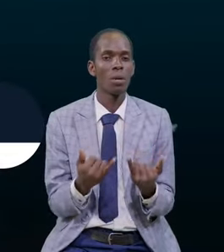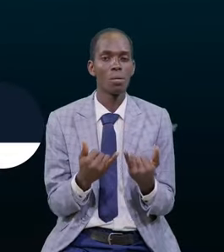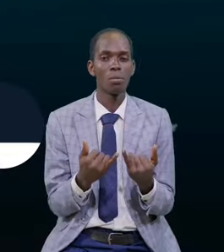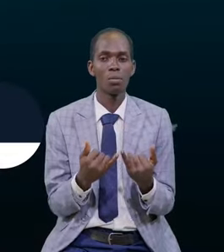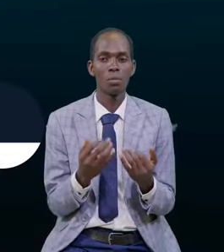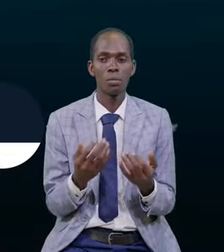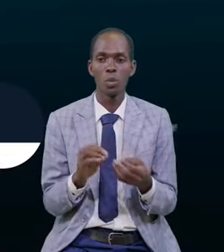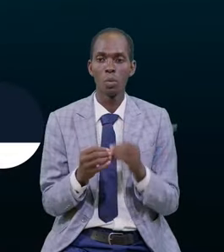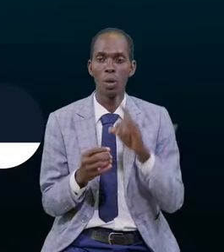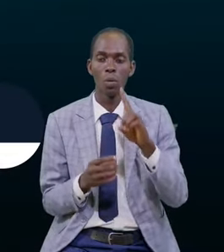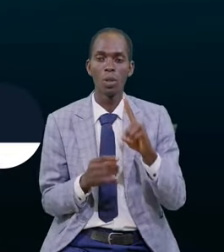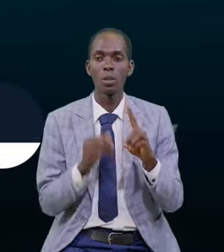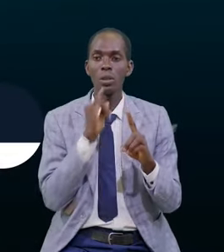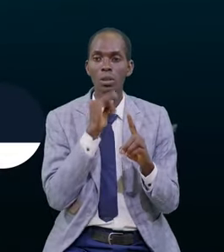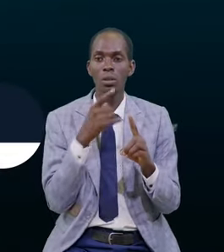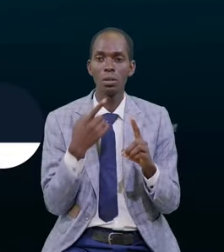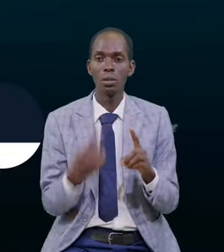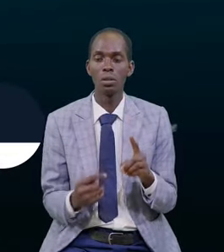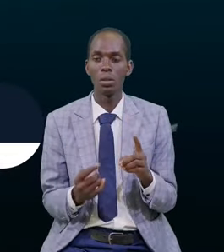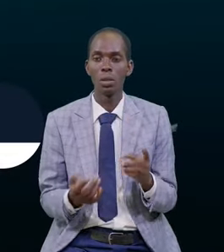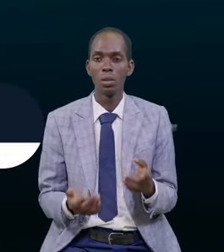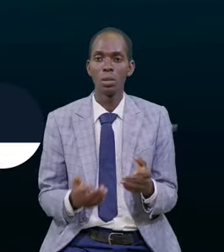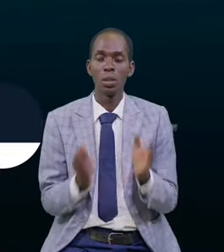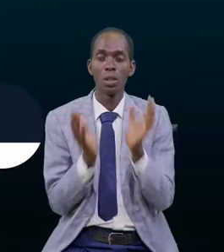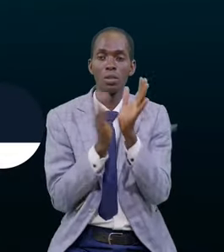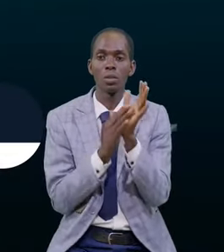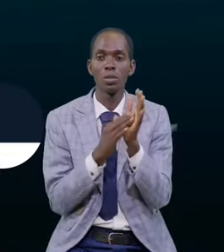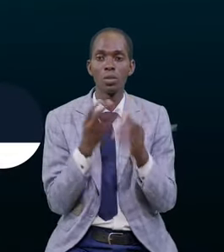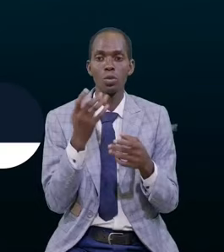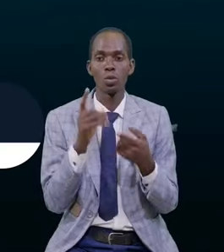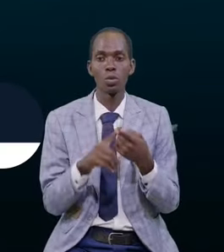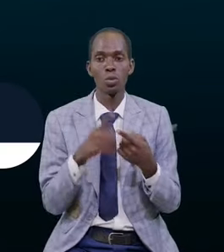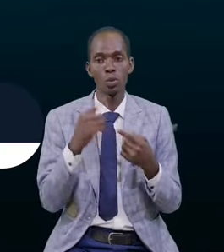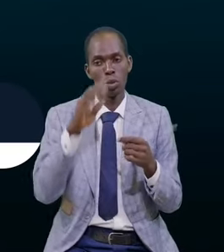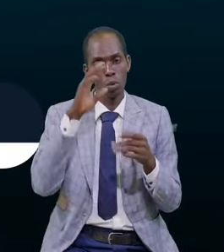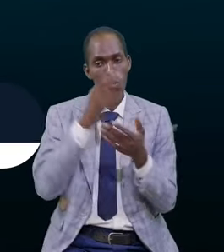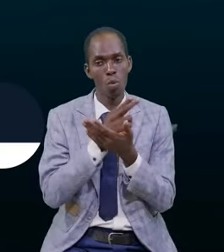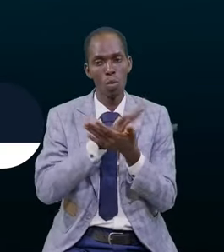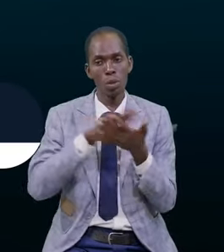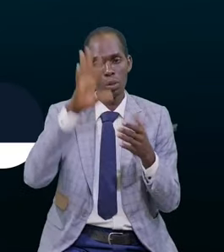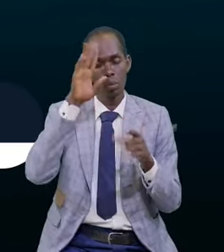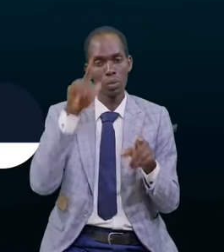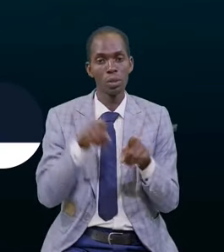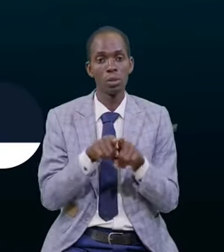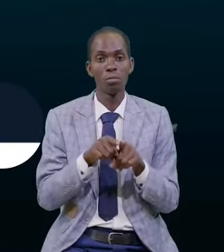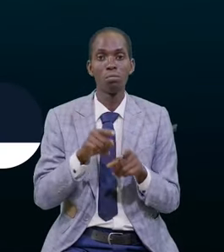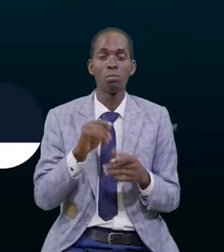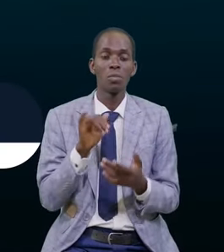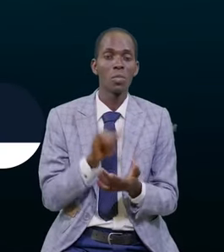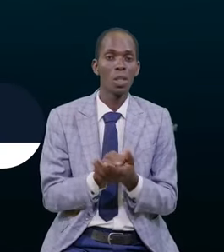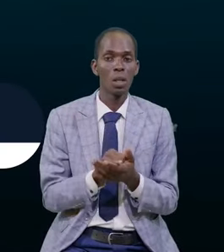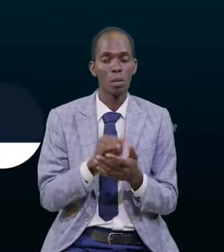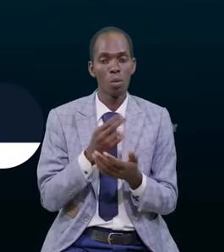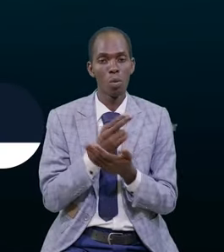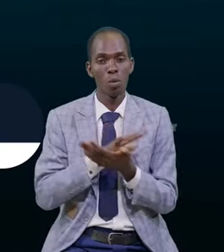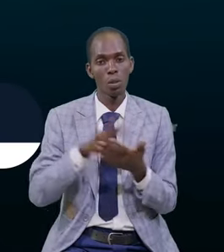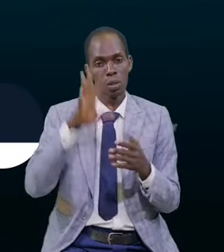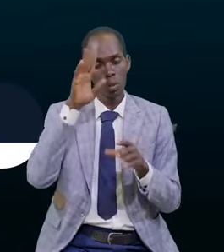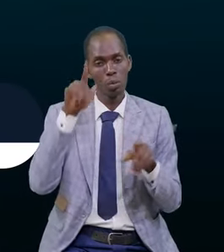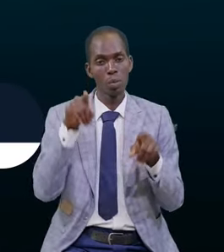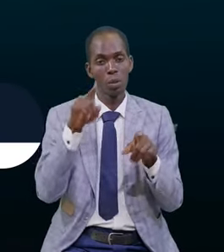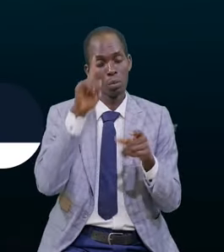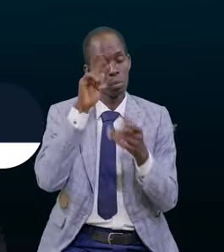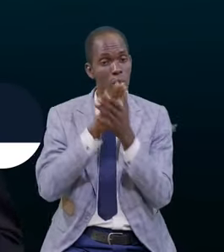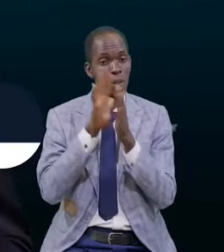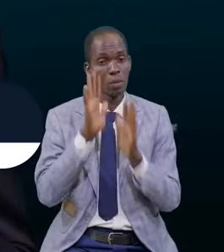back to Hebrews chapter 3 and from verse one wherefore holy Brethren partakers of the Heavenly